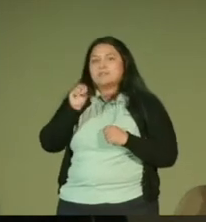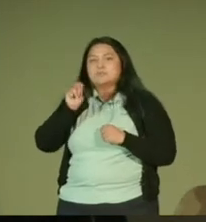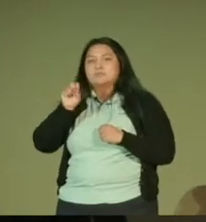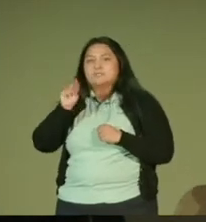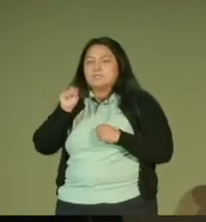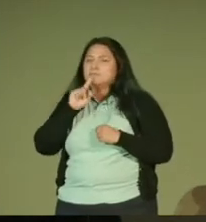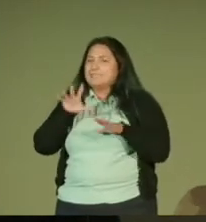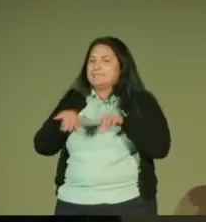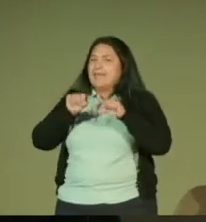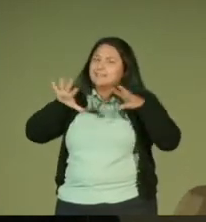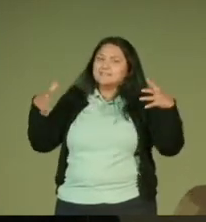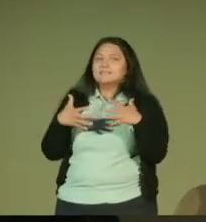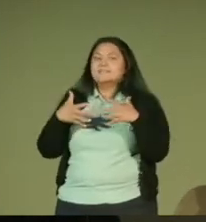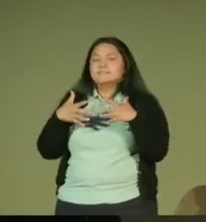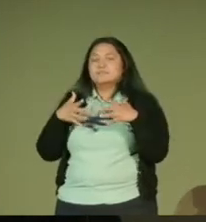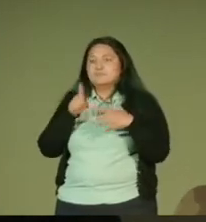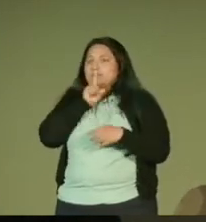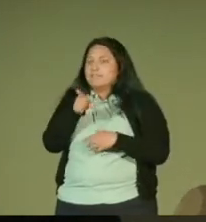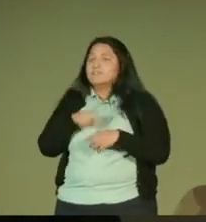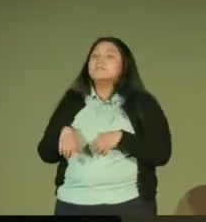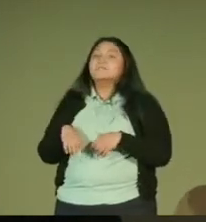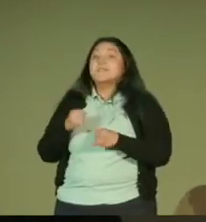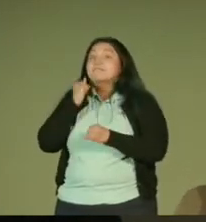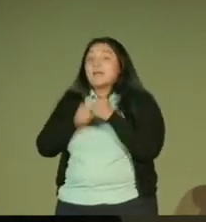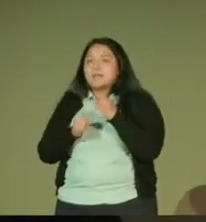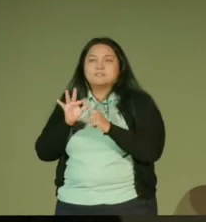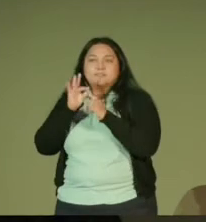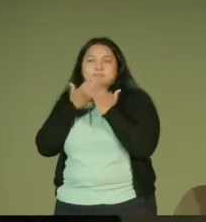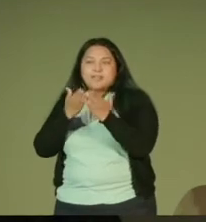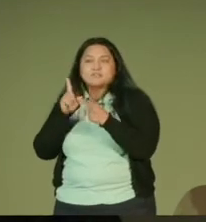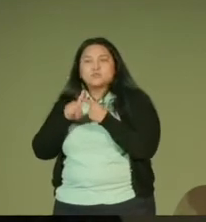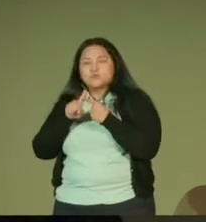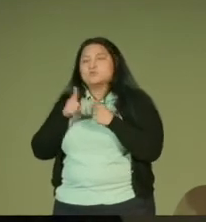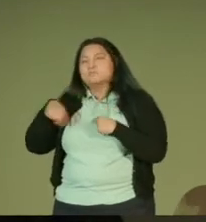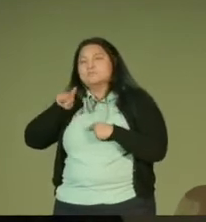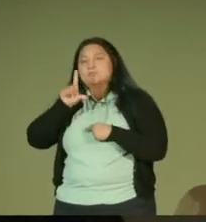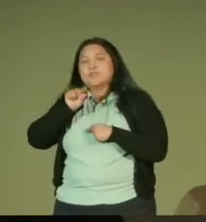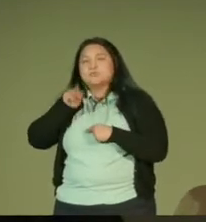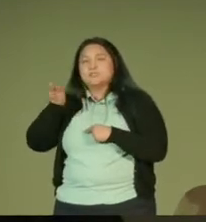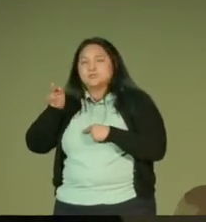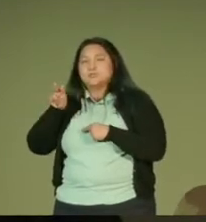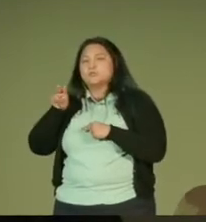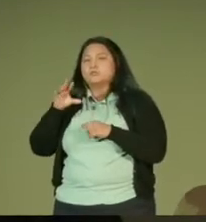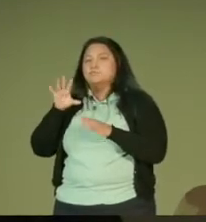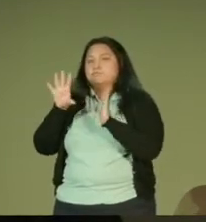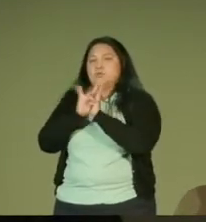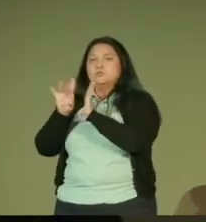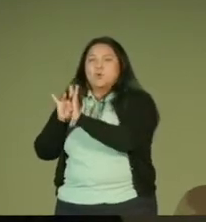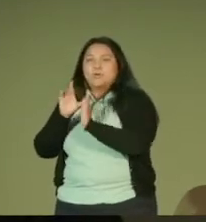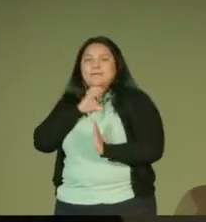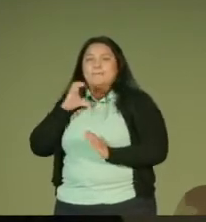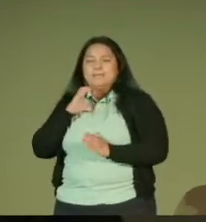It takes a village, definitely. And finally, special thanks to my fellow 2022 Curatorial Committee members, Clarice